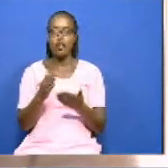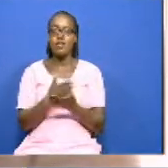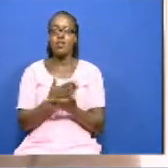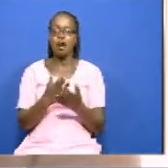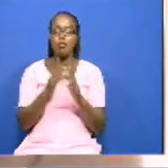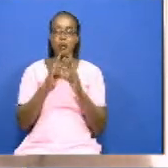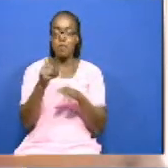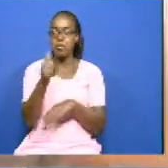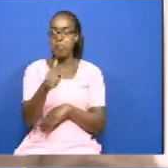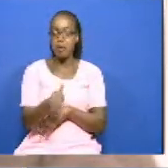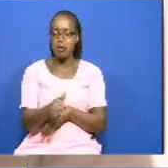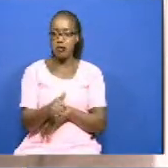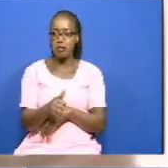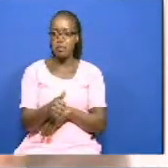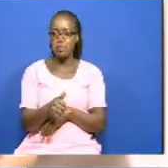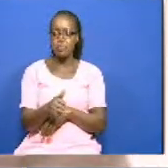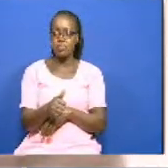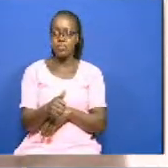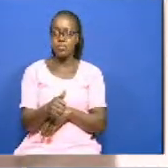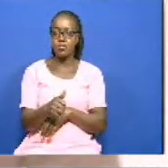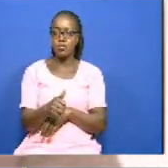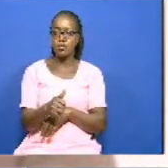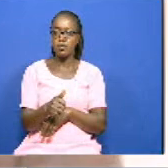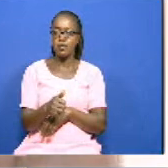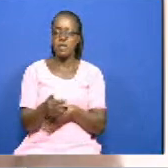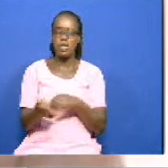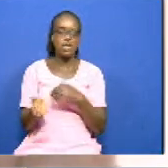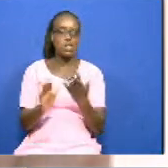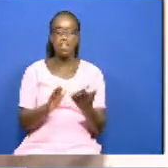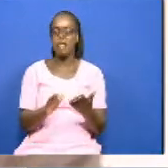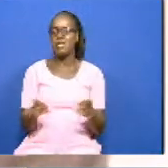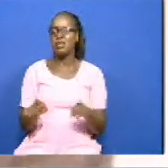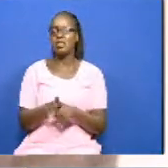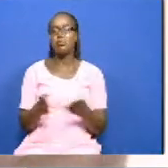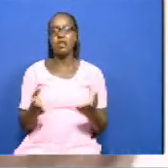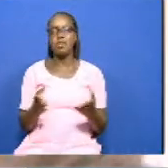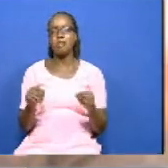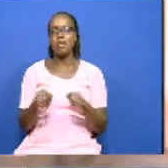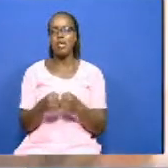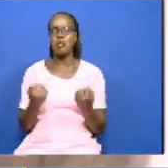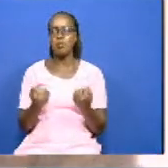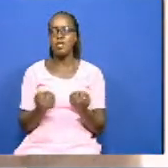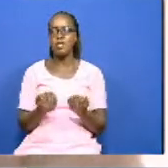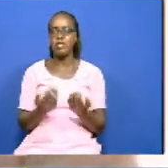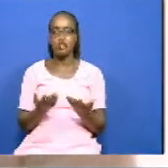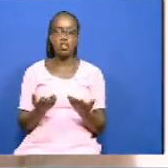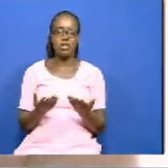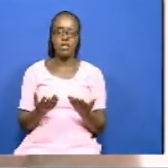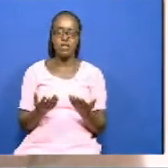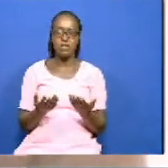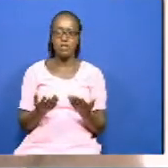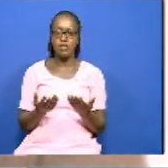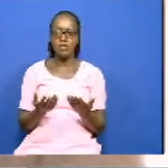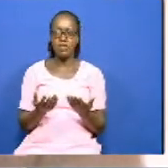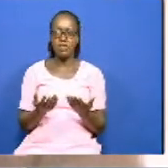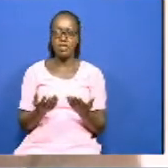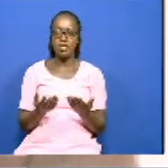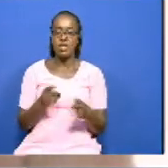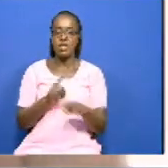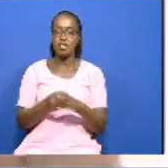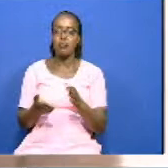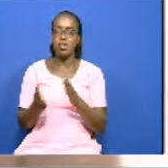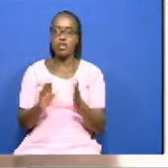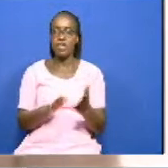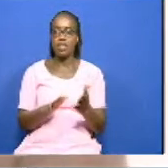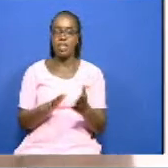unreported. And this instance is not, death is death. When it happens, particularly these people who go to the waters are breadwinners. When they die, is